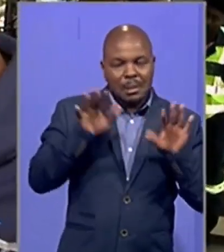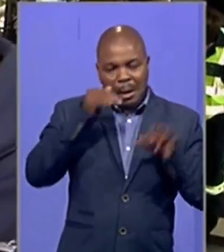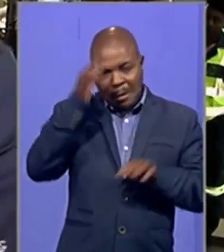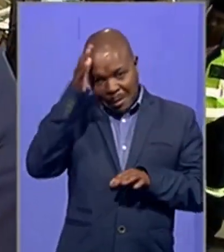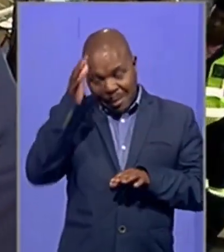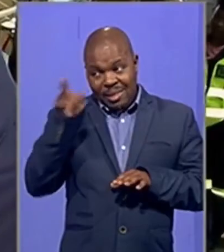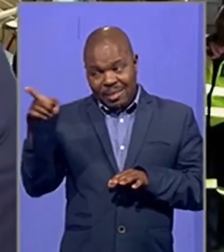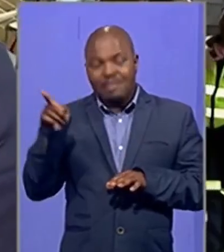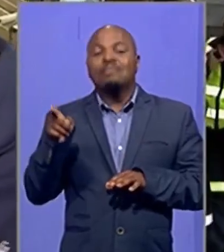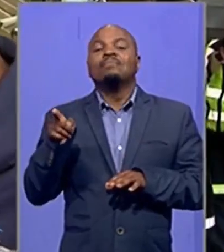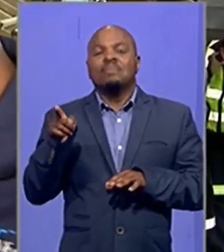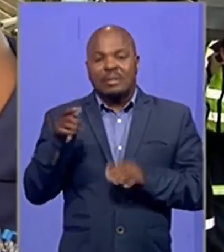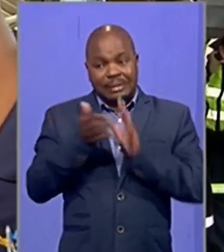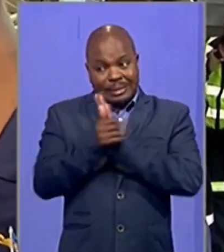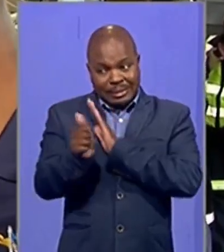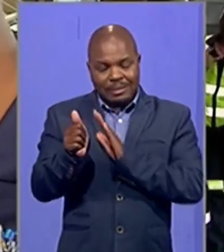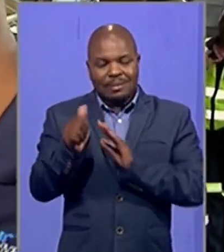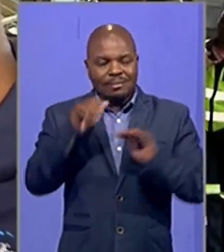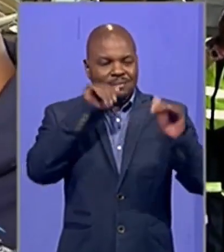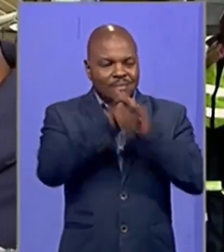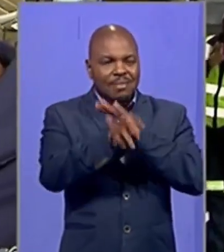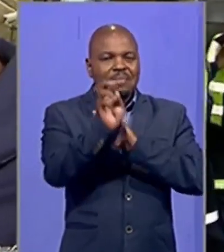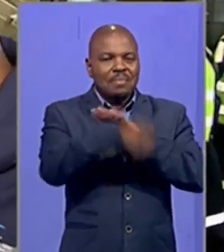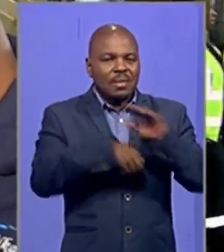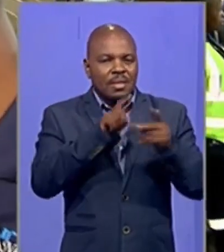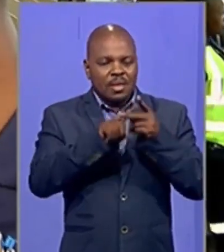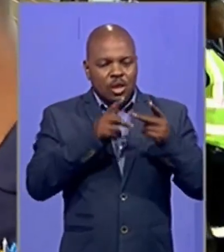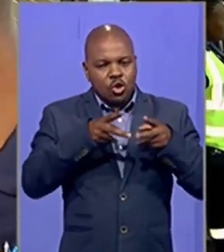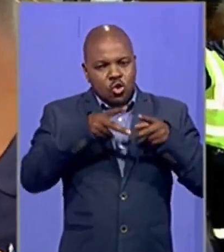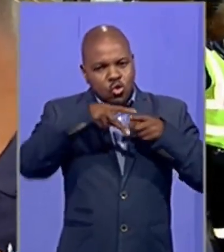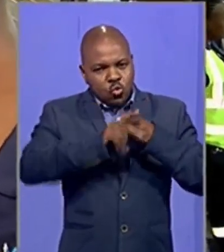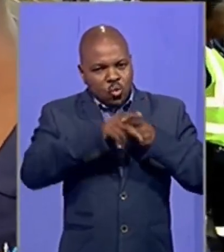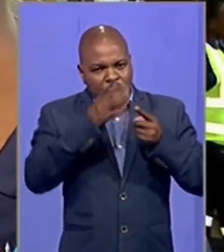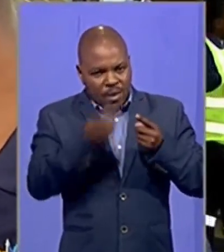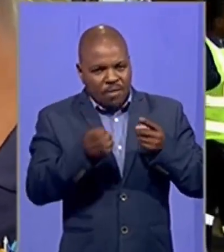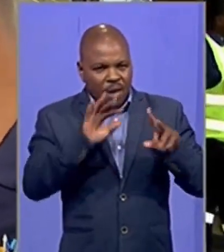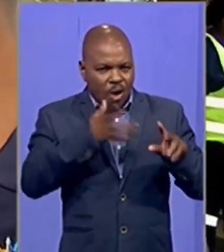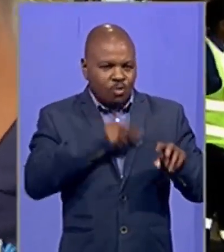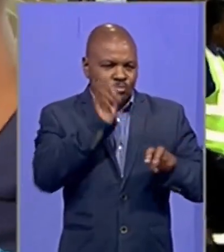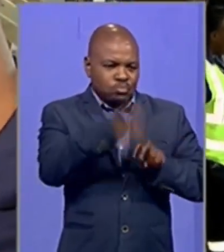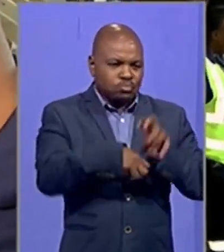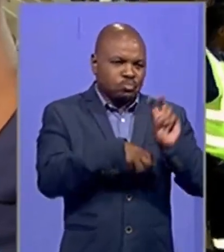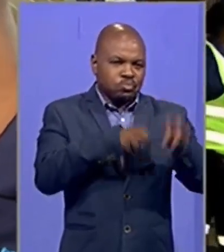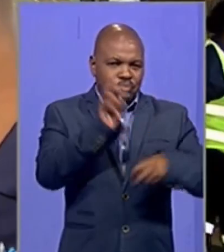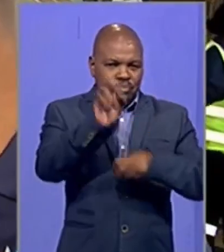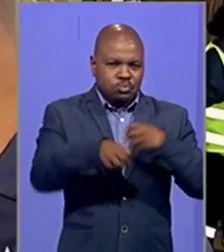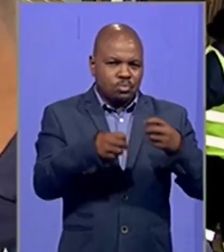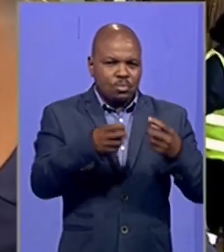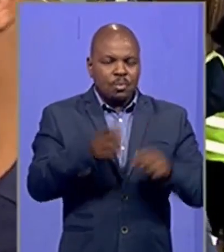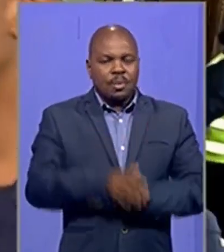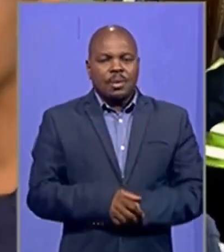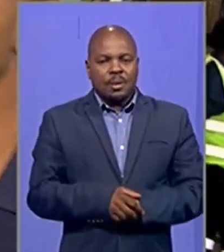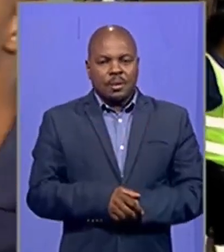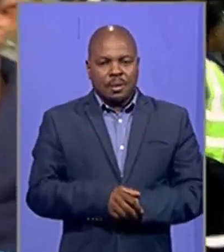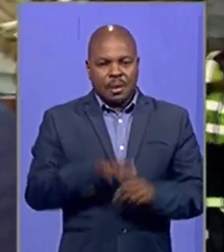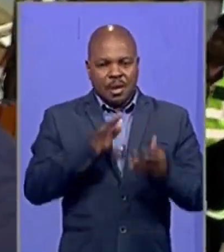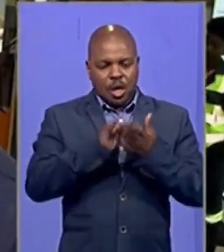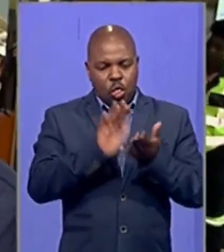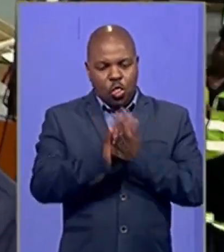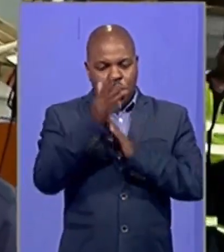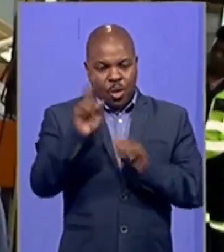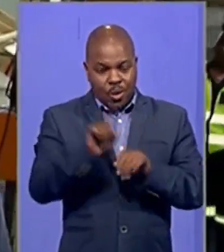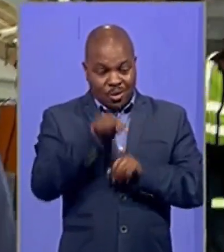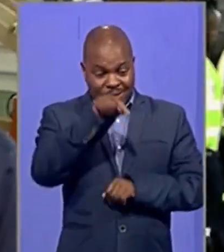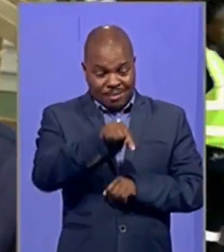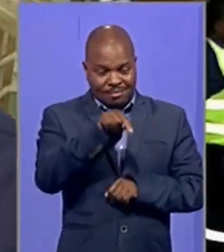So it's basically people with skills, and they have the tools to do all those things and steal from the state and sabotage ESCOM. Hence,